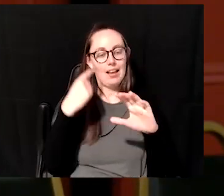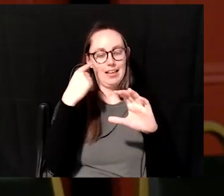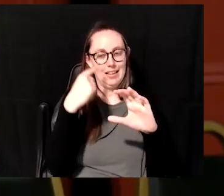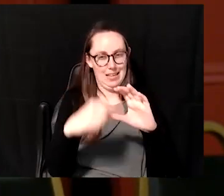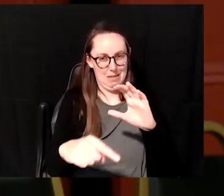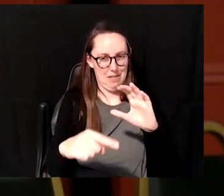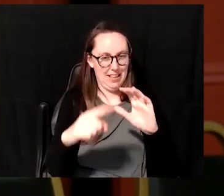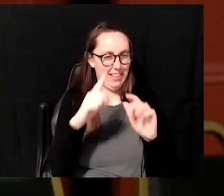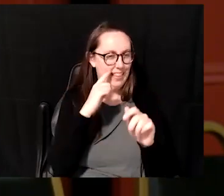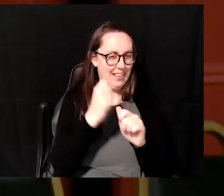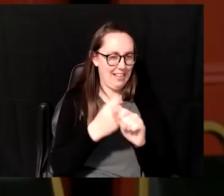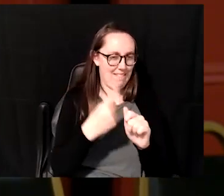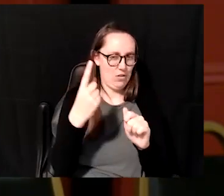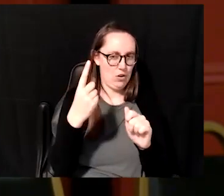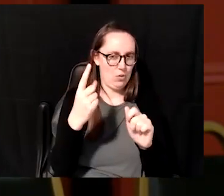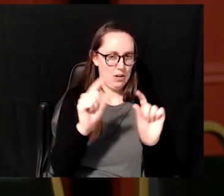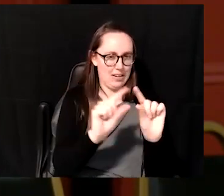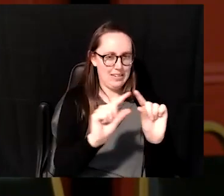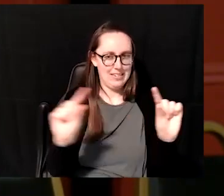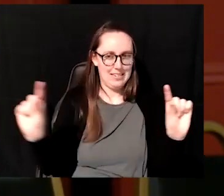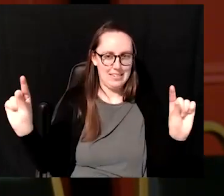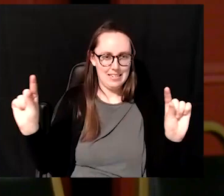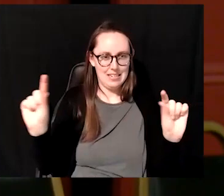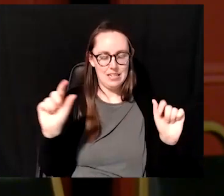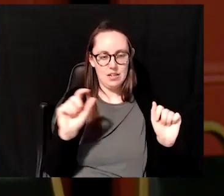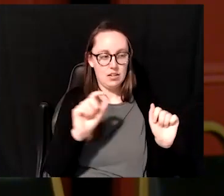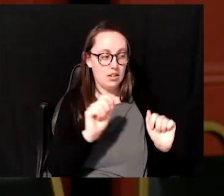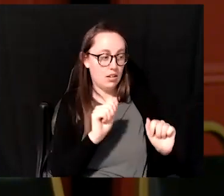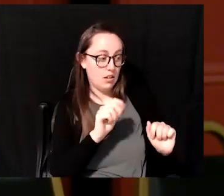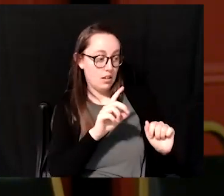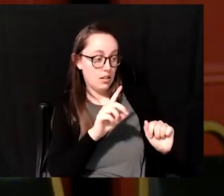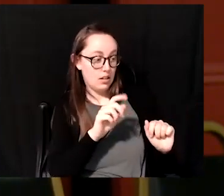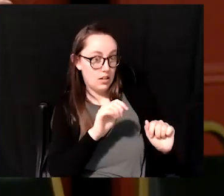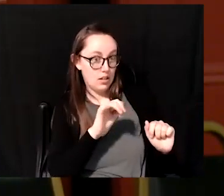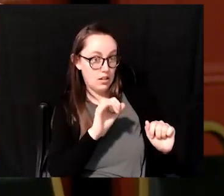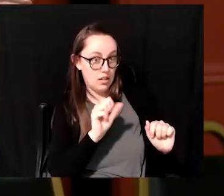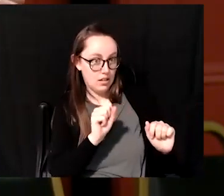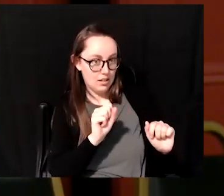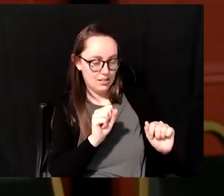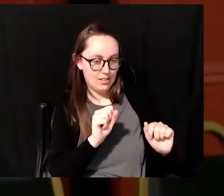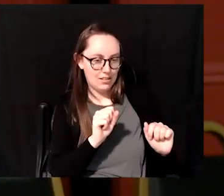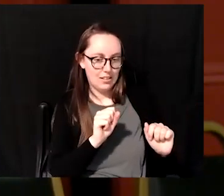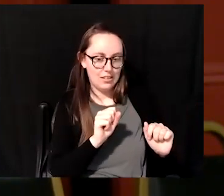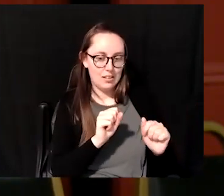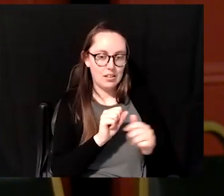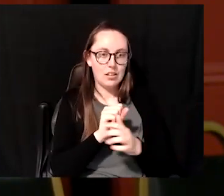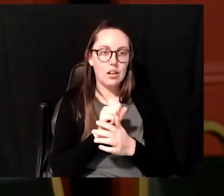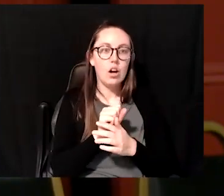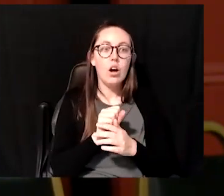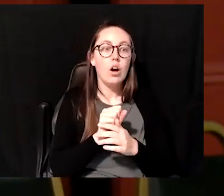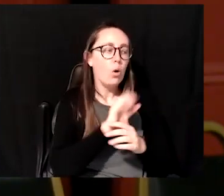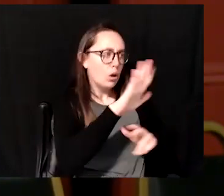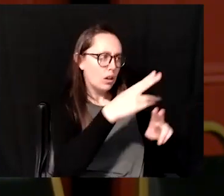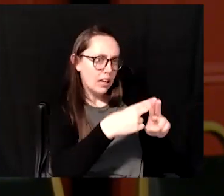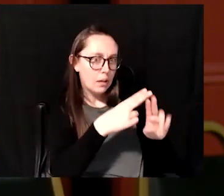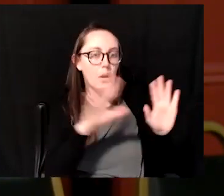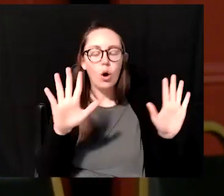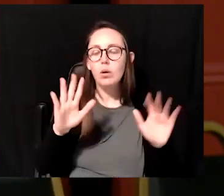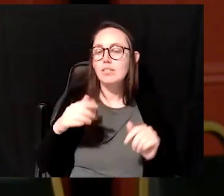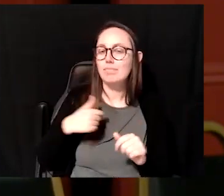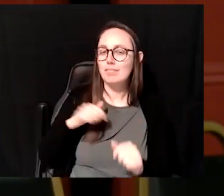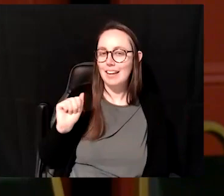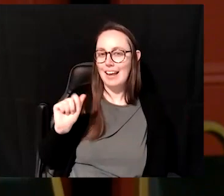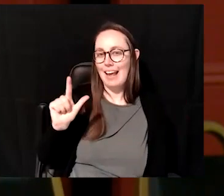the is it a dice a dayas not quite the stage am I just saying your name oh I'm so sorry I'm Alex